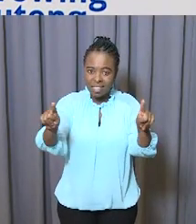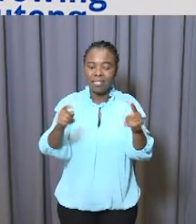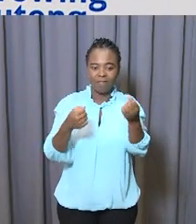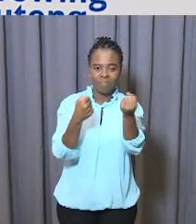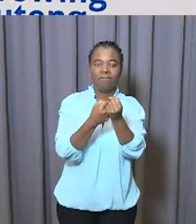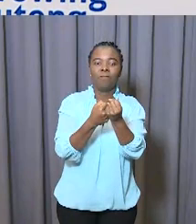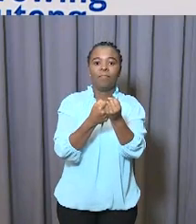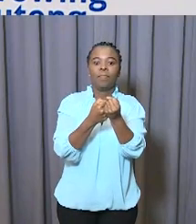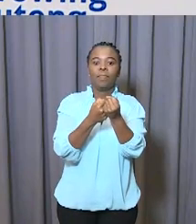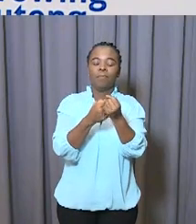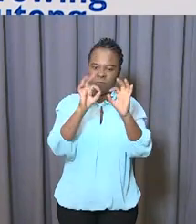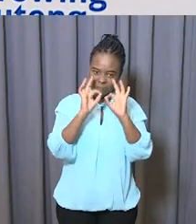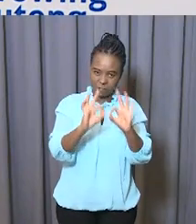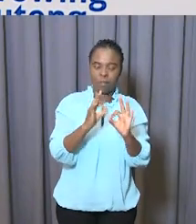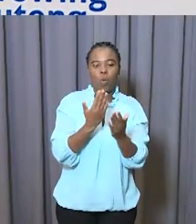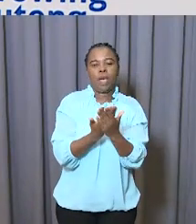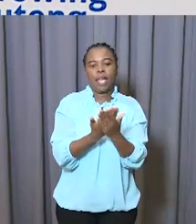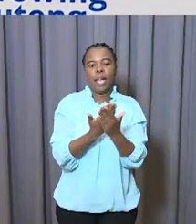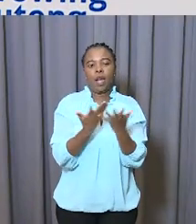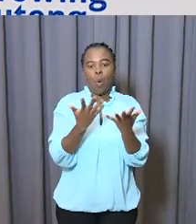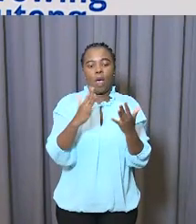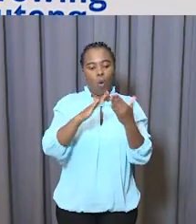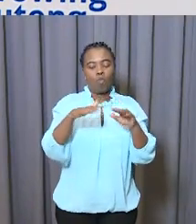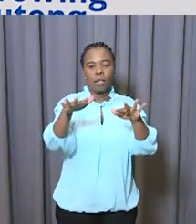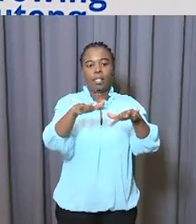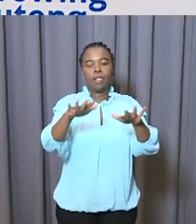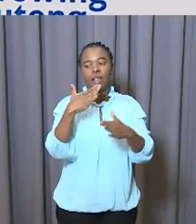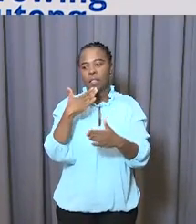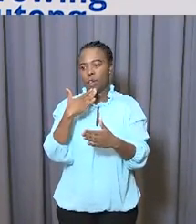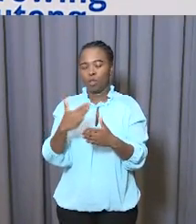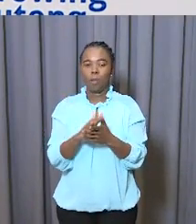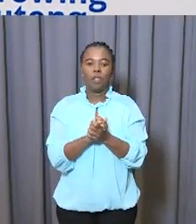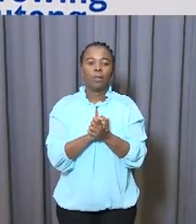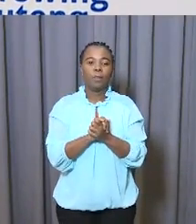support that is needed in our communities. Thank you so much, Premier.